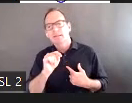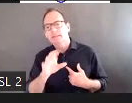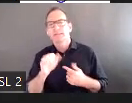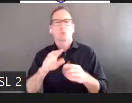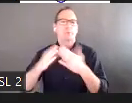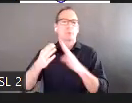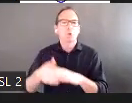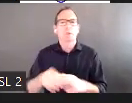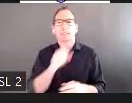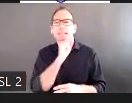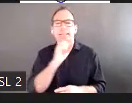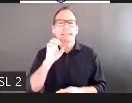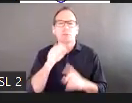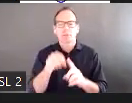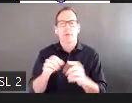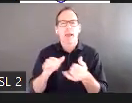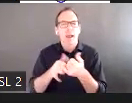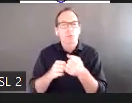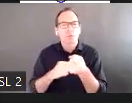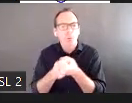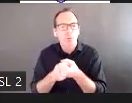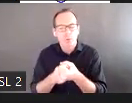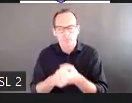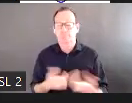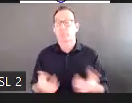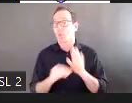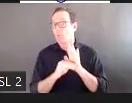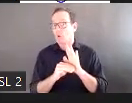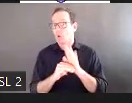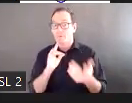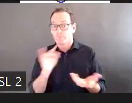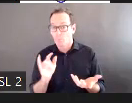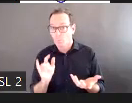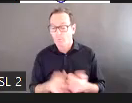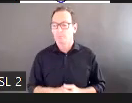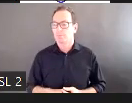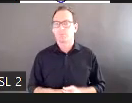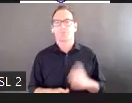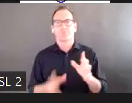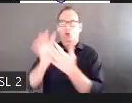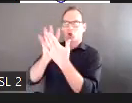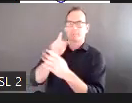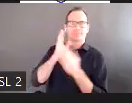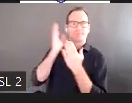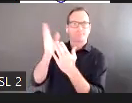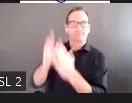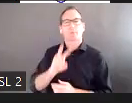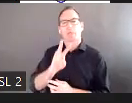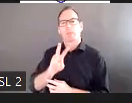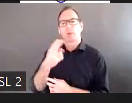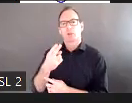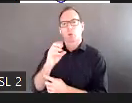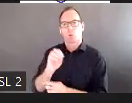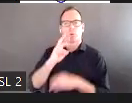So our model is taken out of the World Health Organization, endorsed in